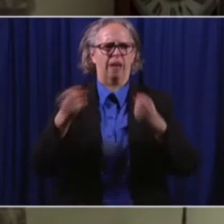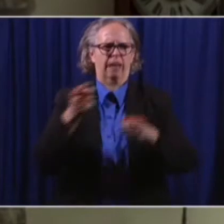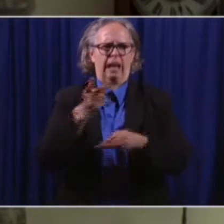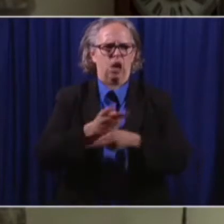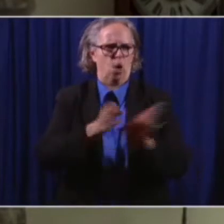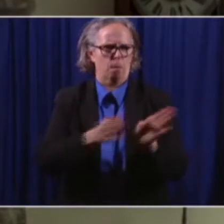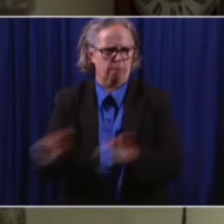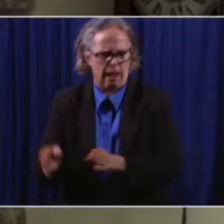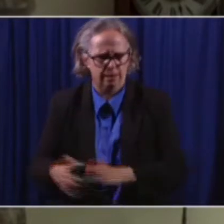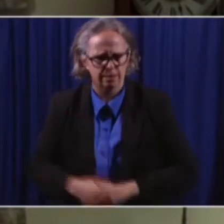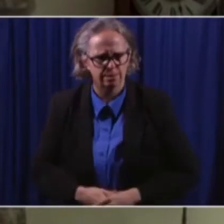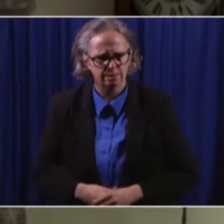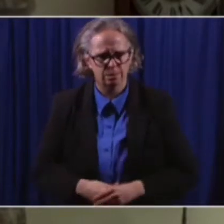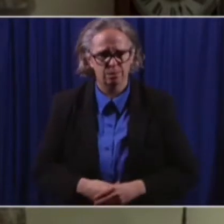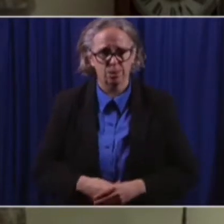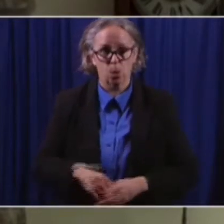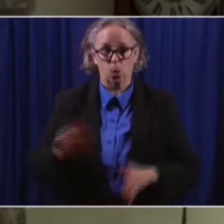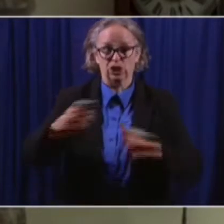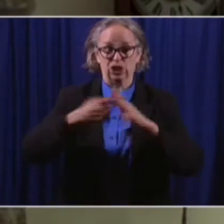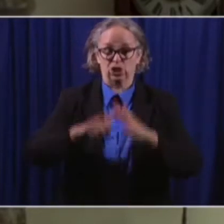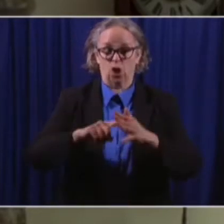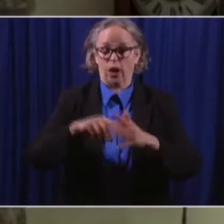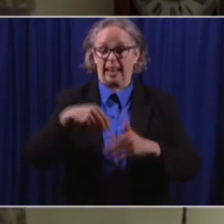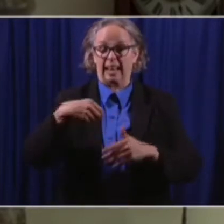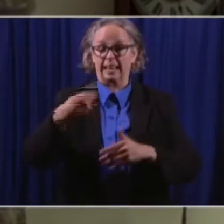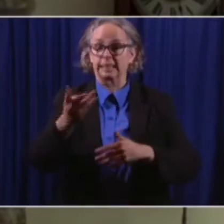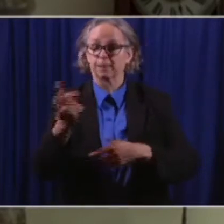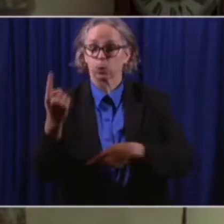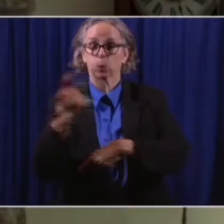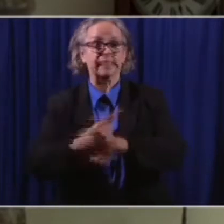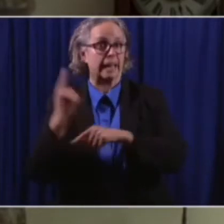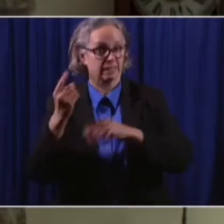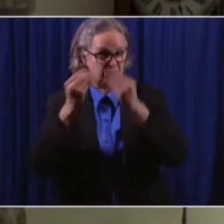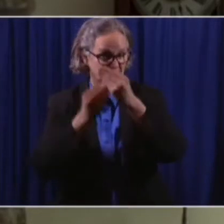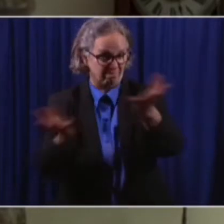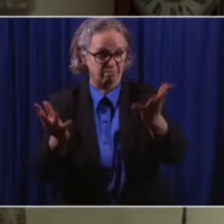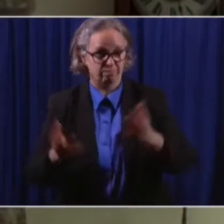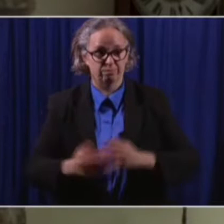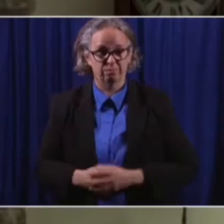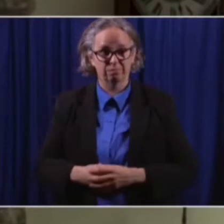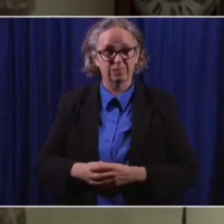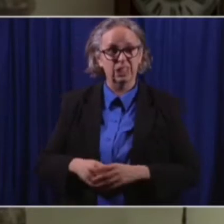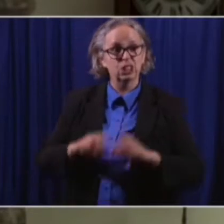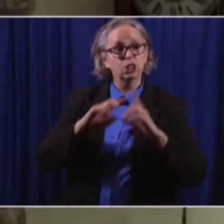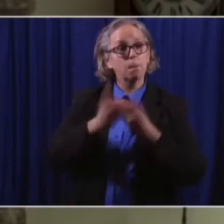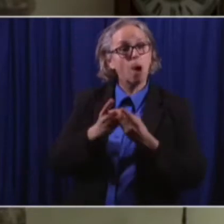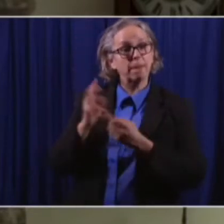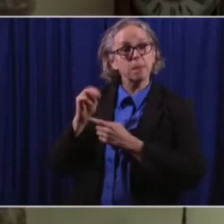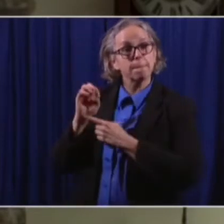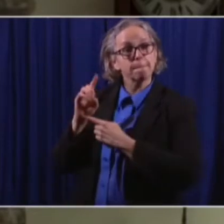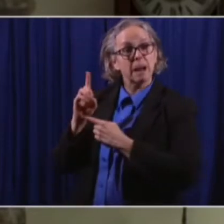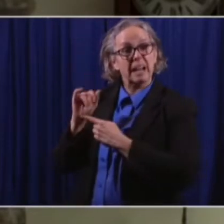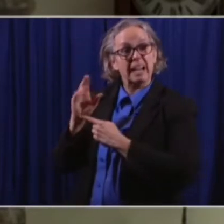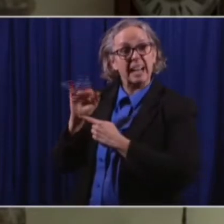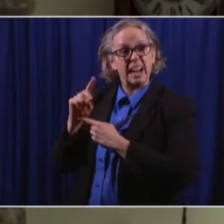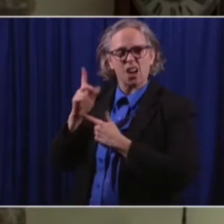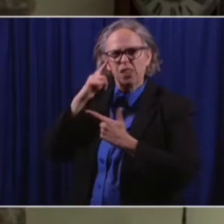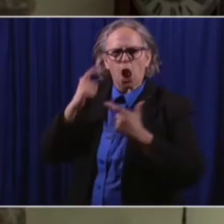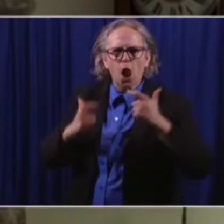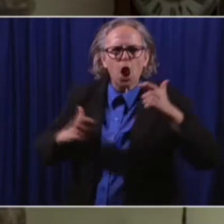will be rolling out in the next few days. The Department of Medicaid is the largest provider of health insurance in the state of